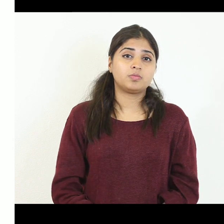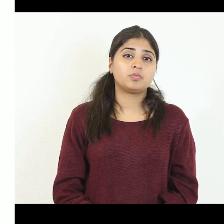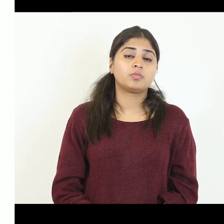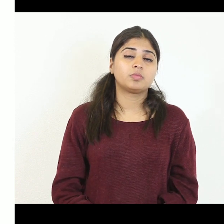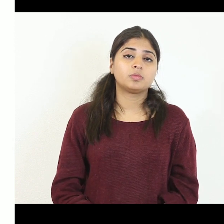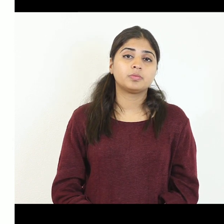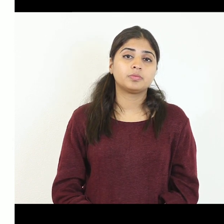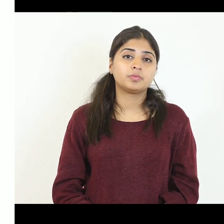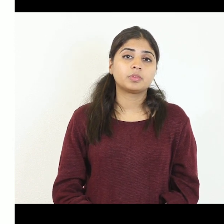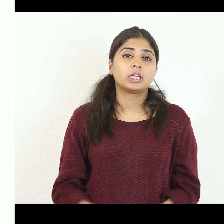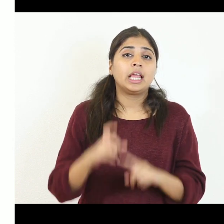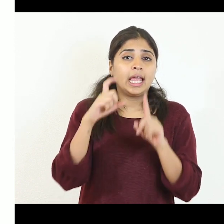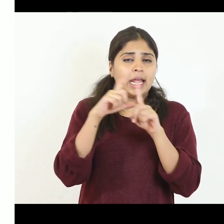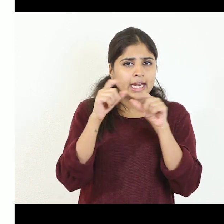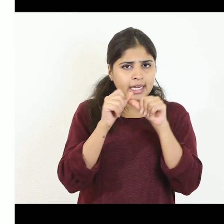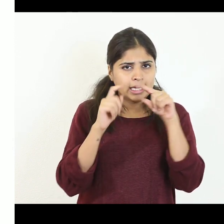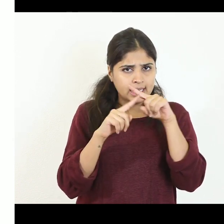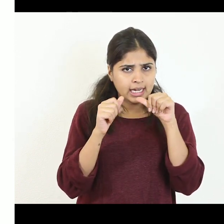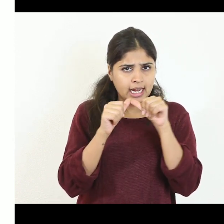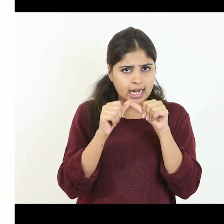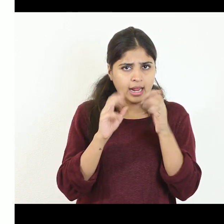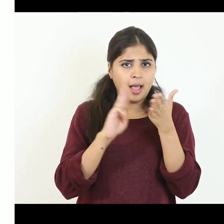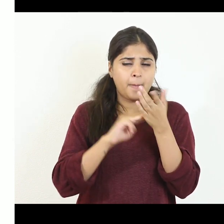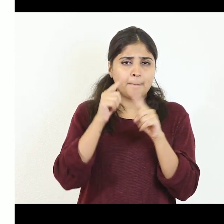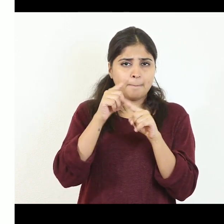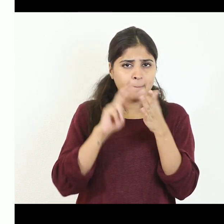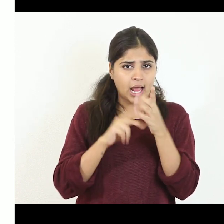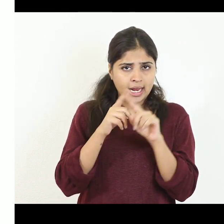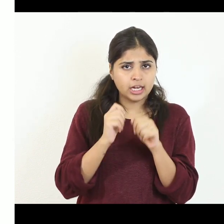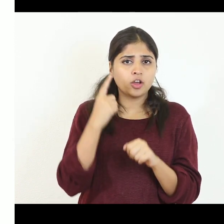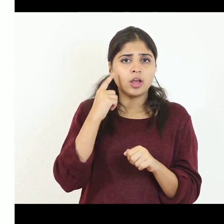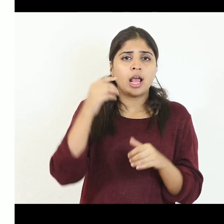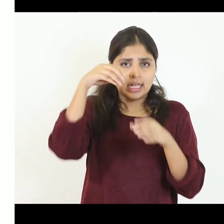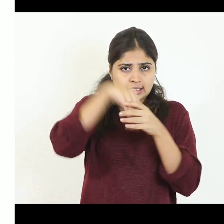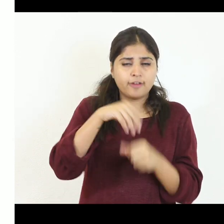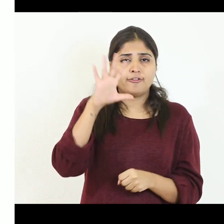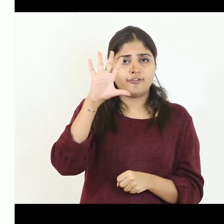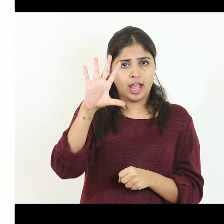Data mining consists of 5 major elements.